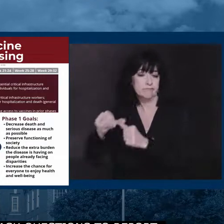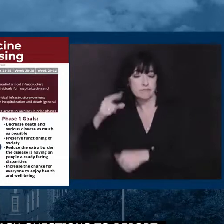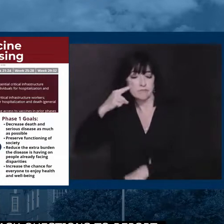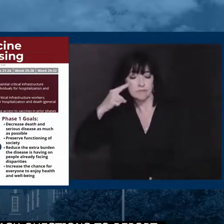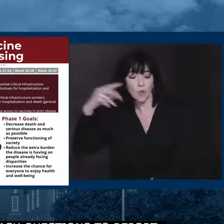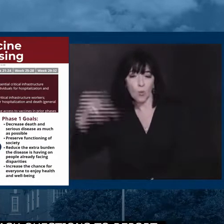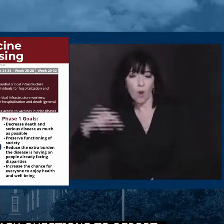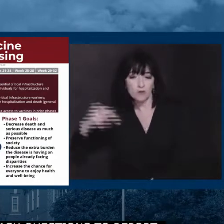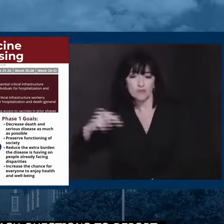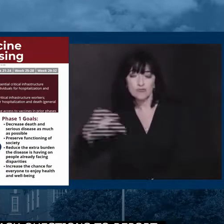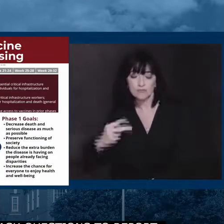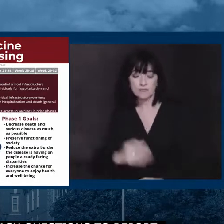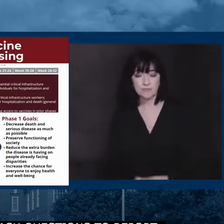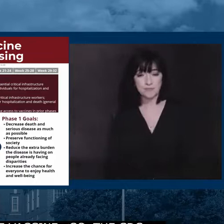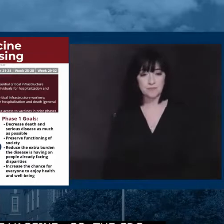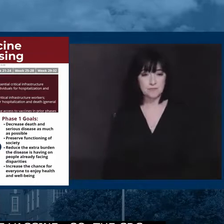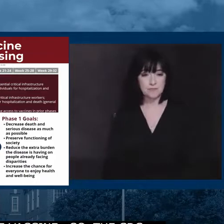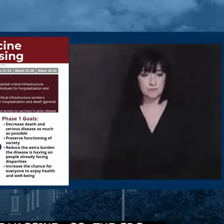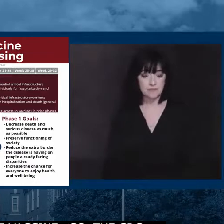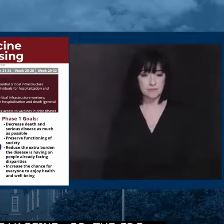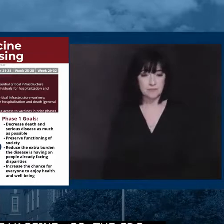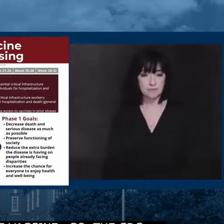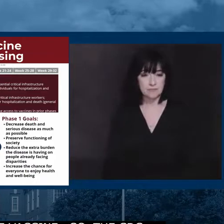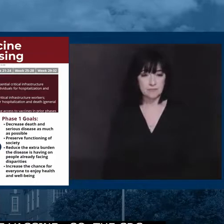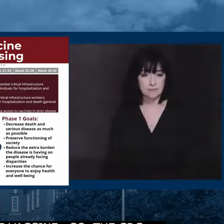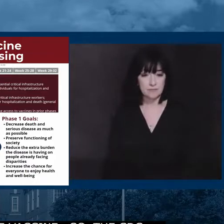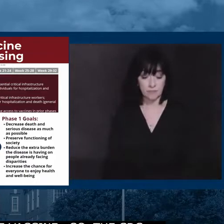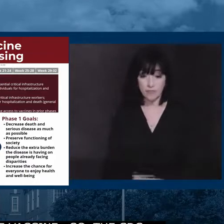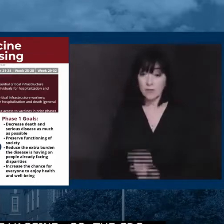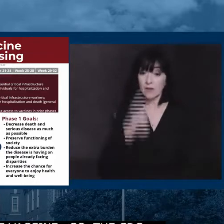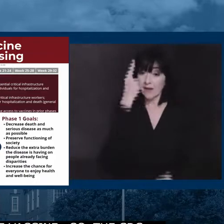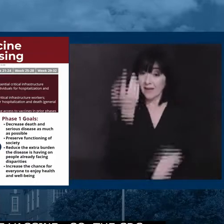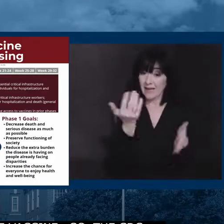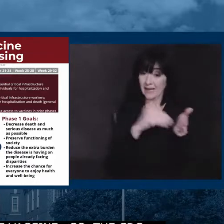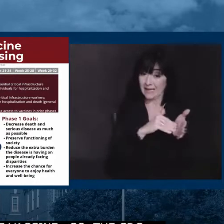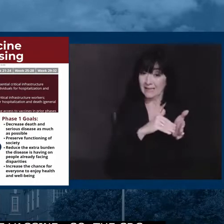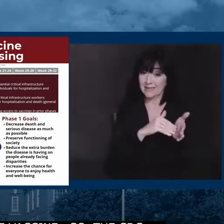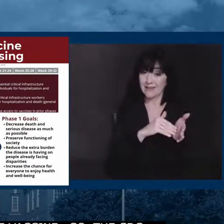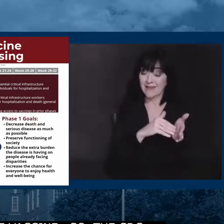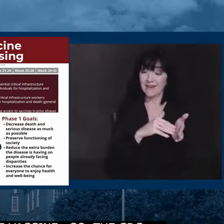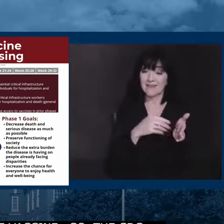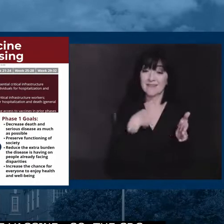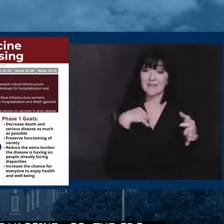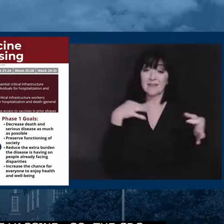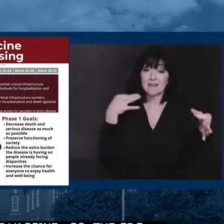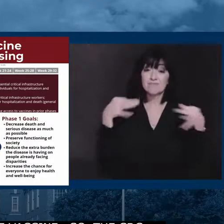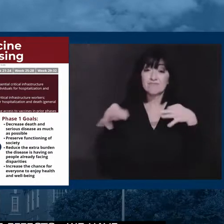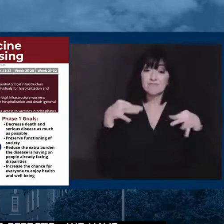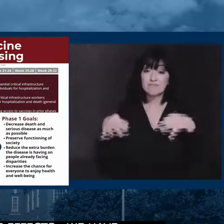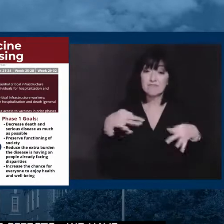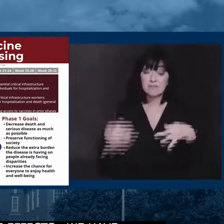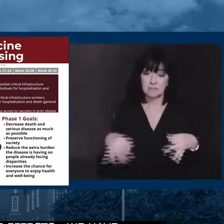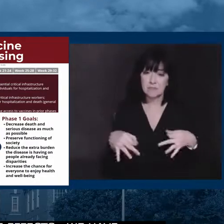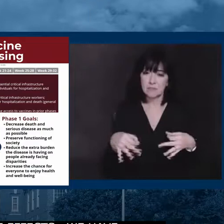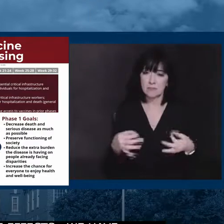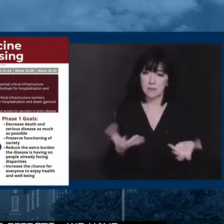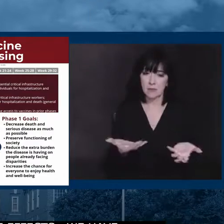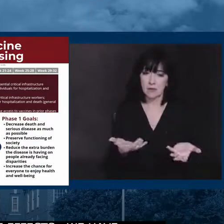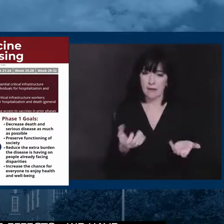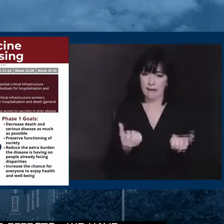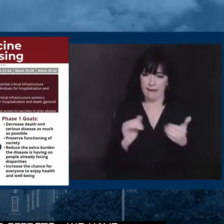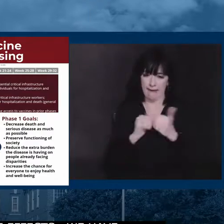We talked about this a little bit before. We are in phase 1A. Since we only have limited amounts of vaccine, less